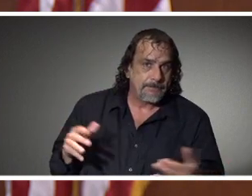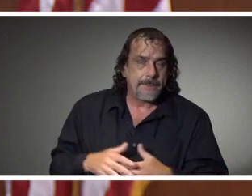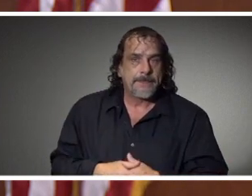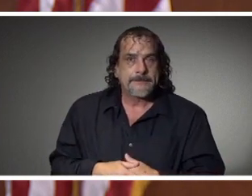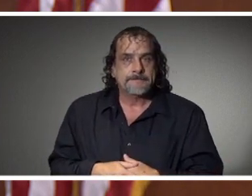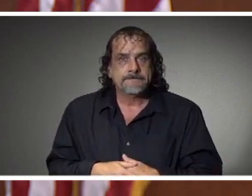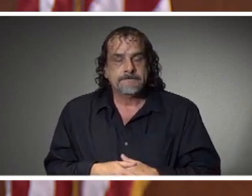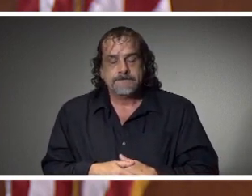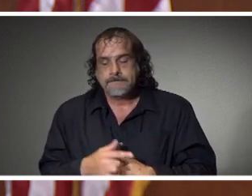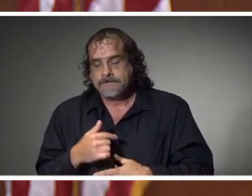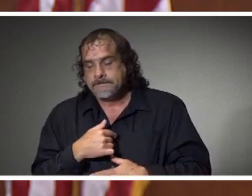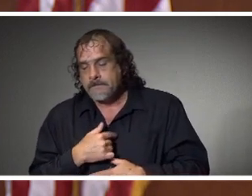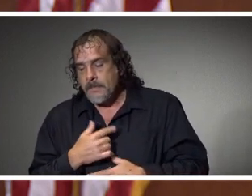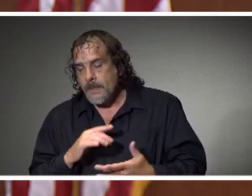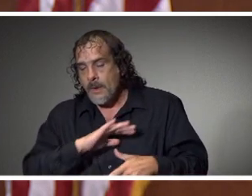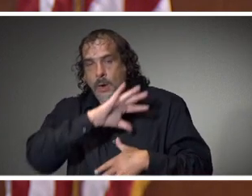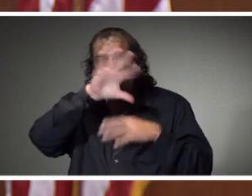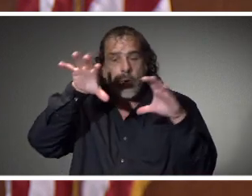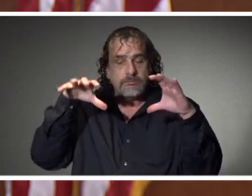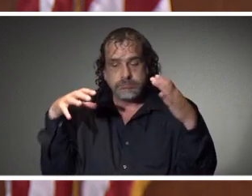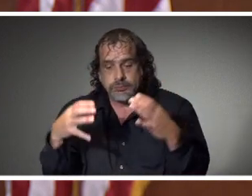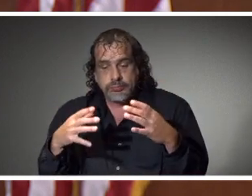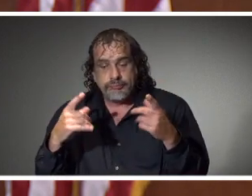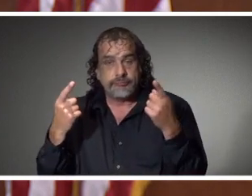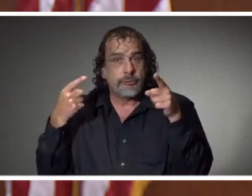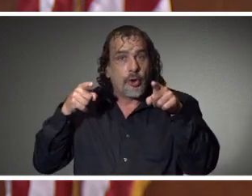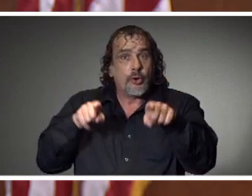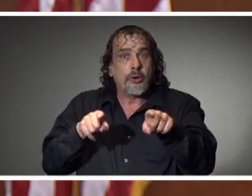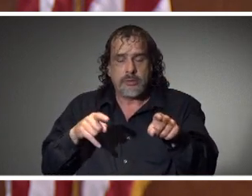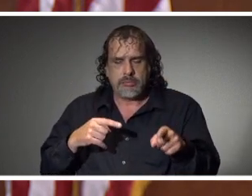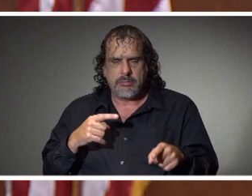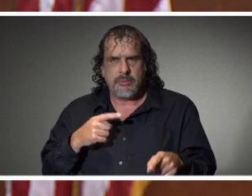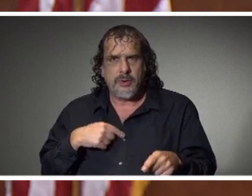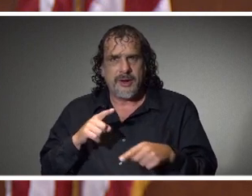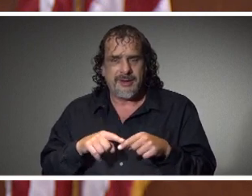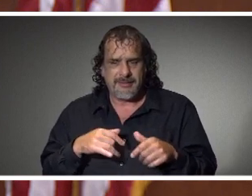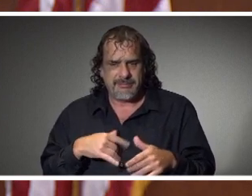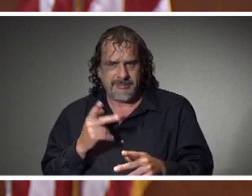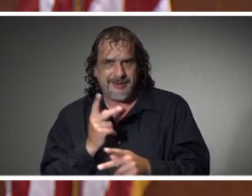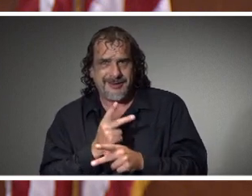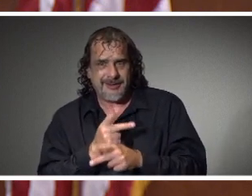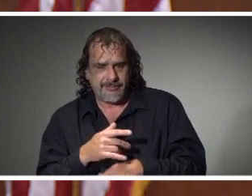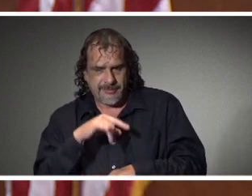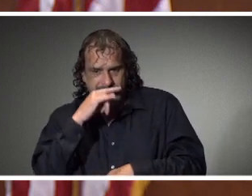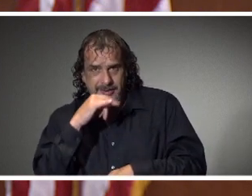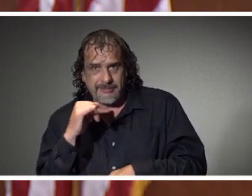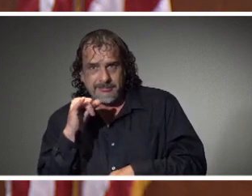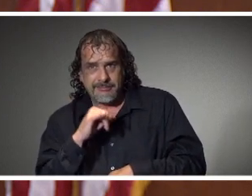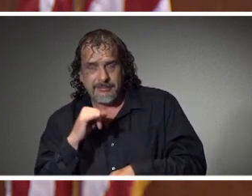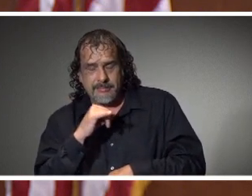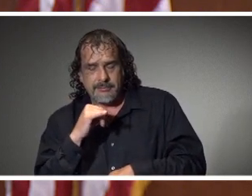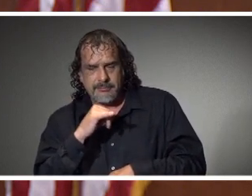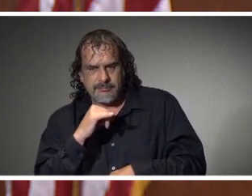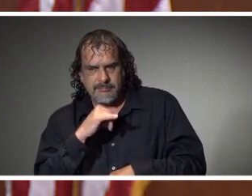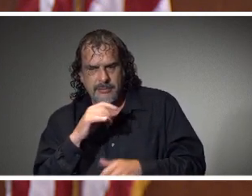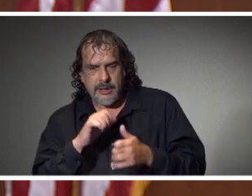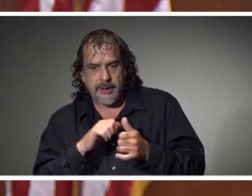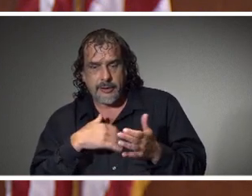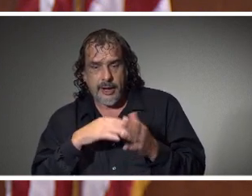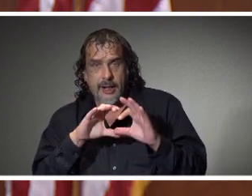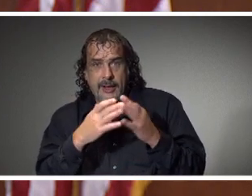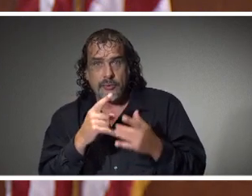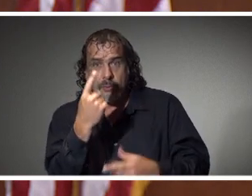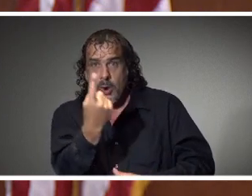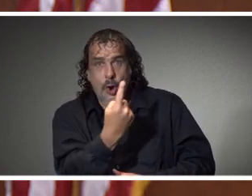We all agreed that we cannot go any longer without our kids learning in classrooms. That's